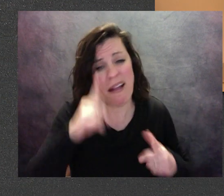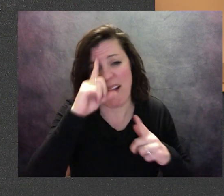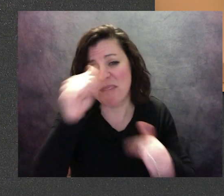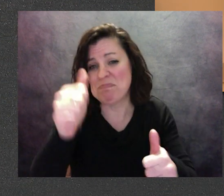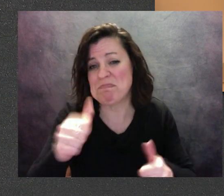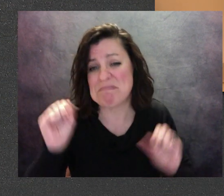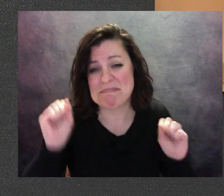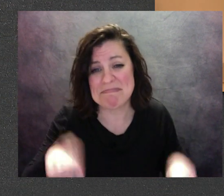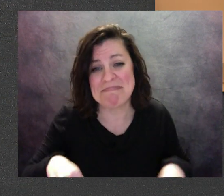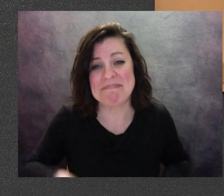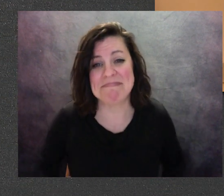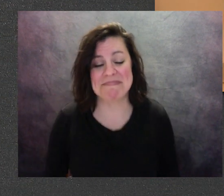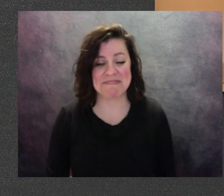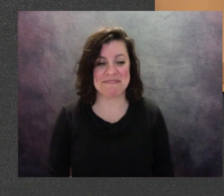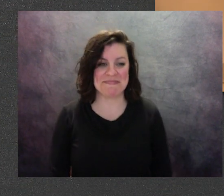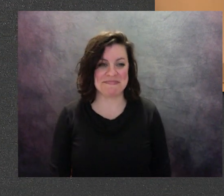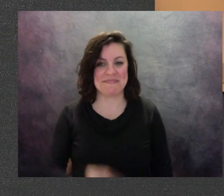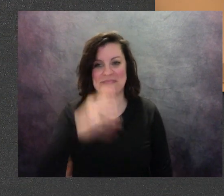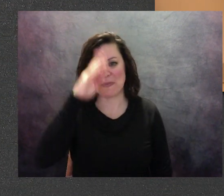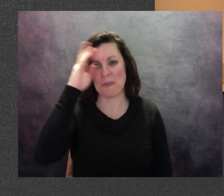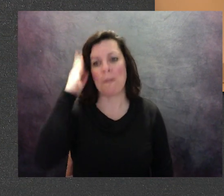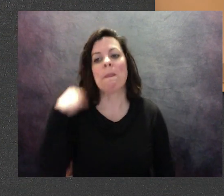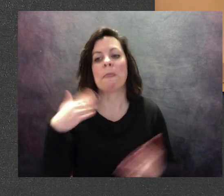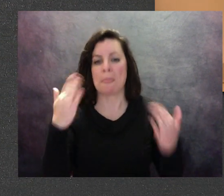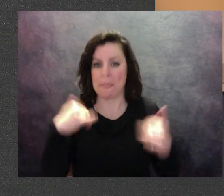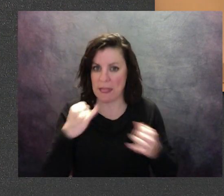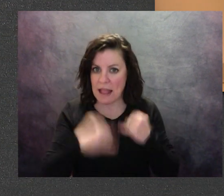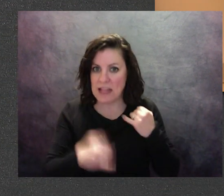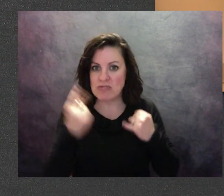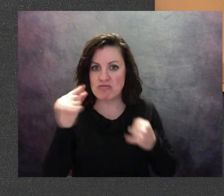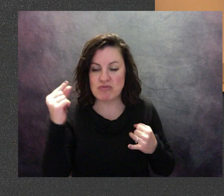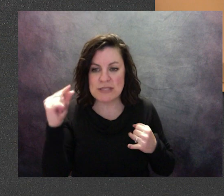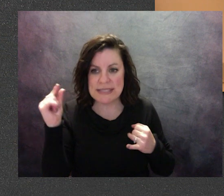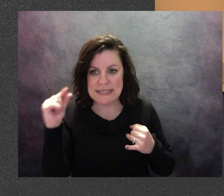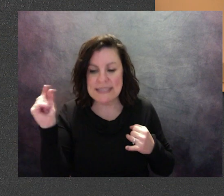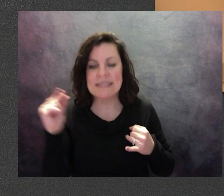So I'm just going to put little dots of paint